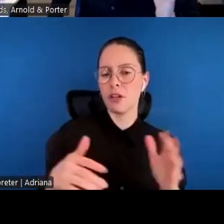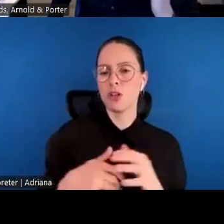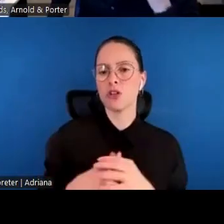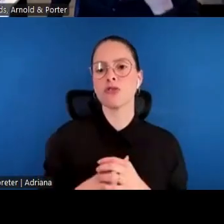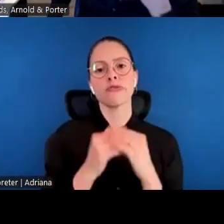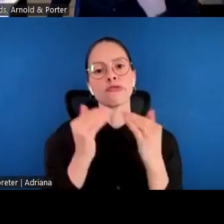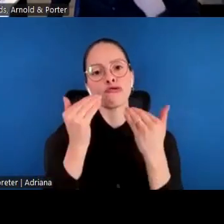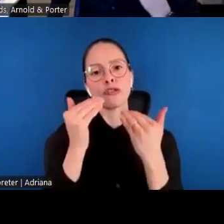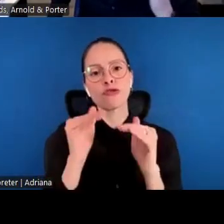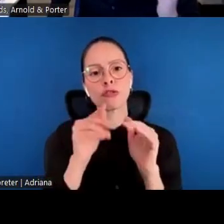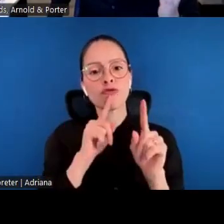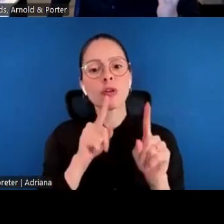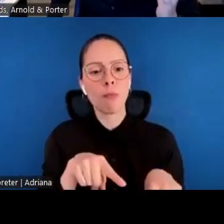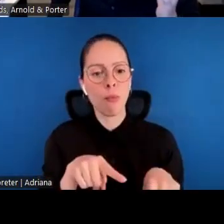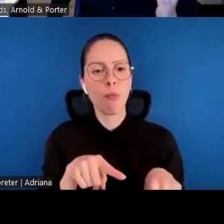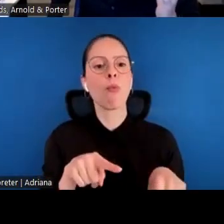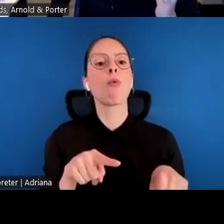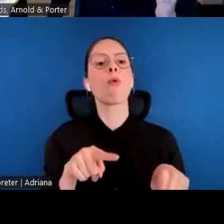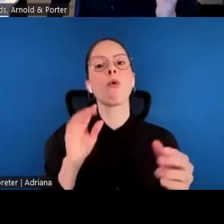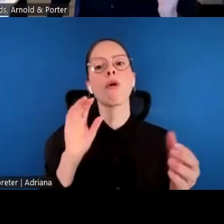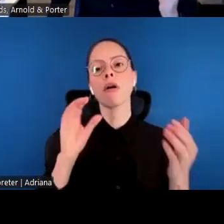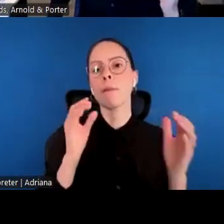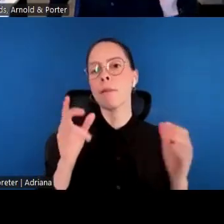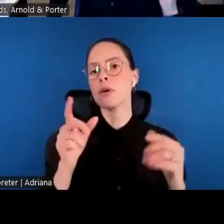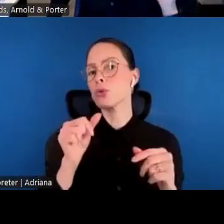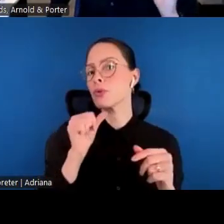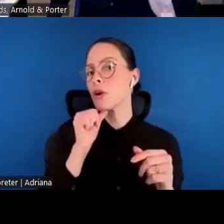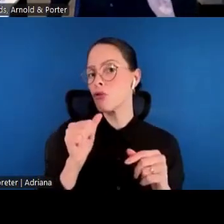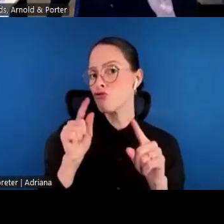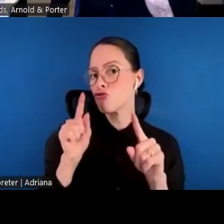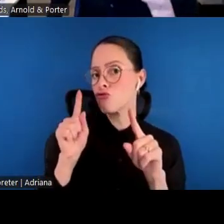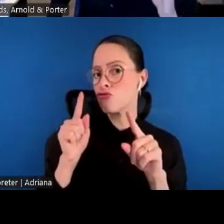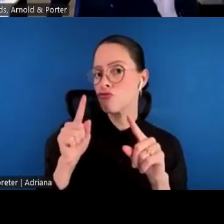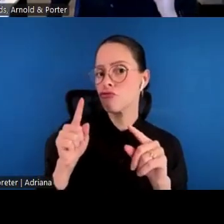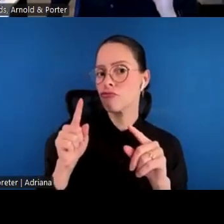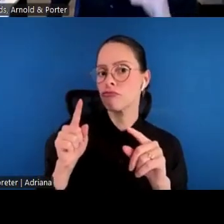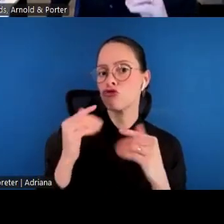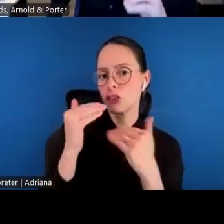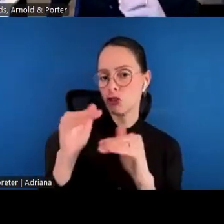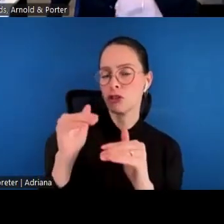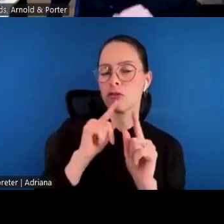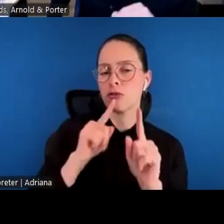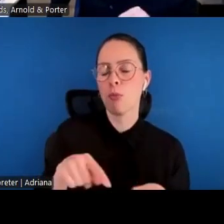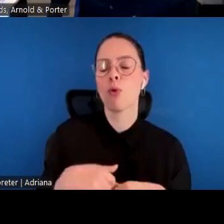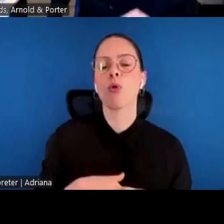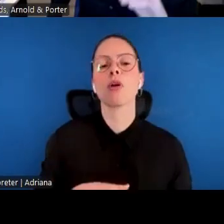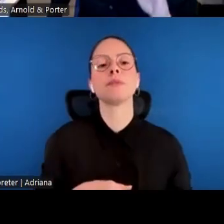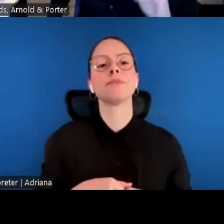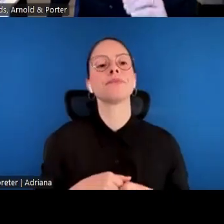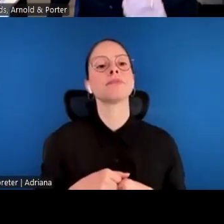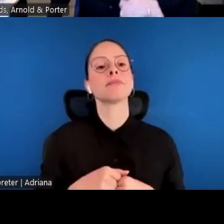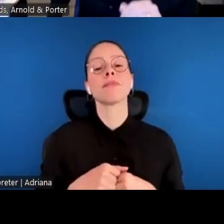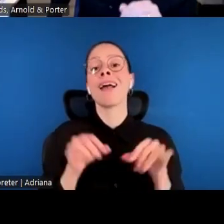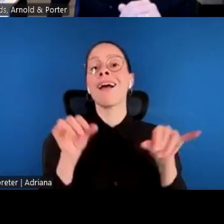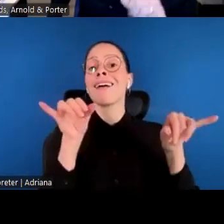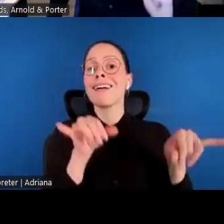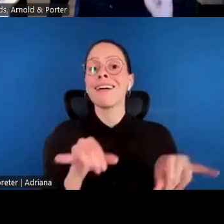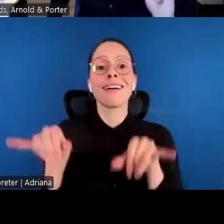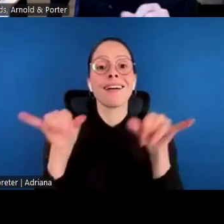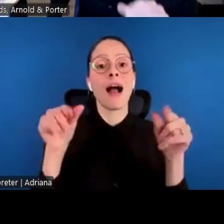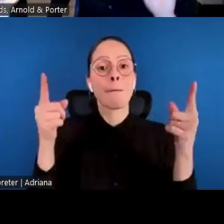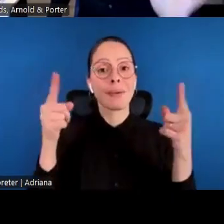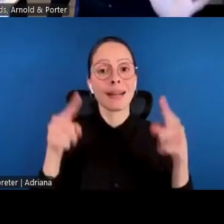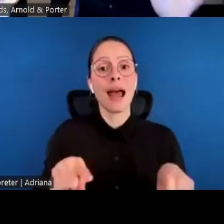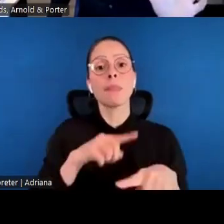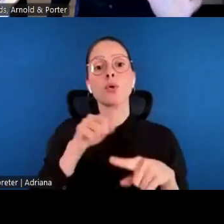restricted report versus unrestricted report. At the end of the day, the most common thing that happens when somebody goes in